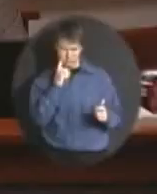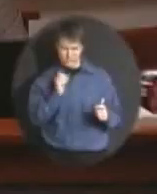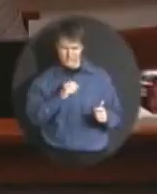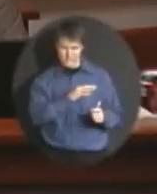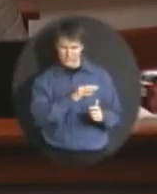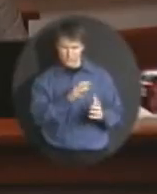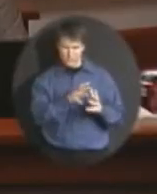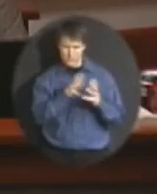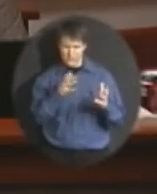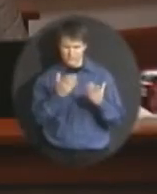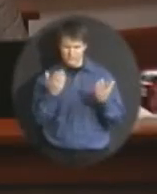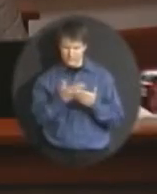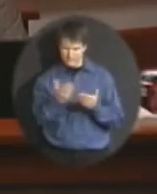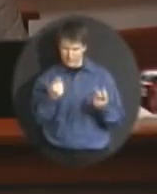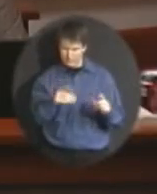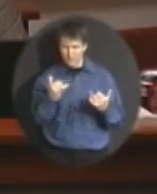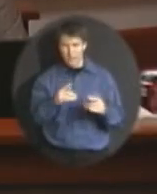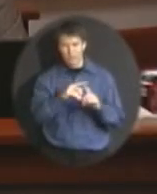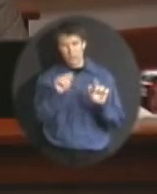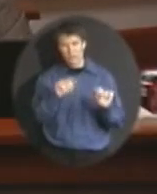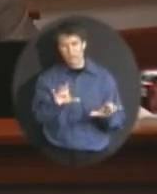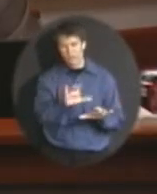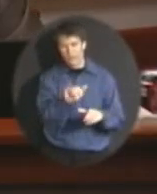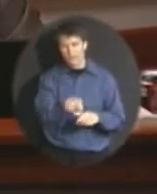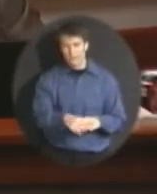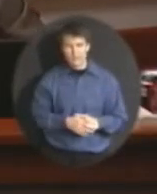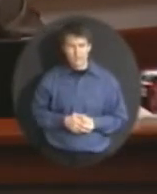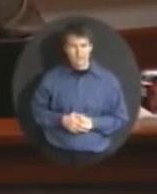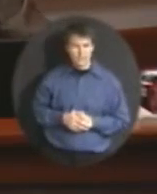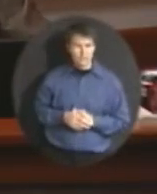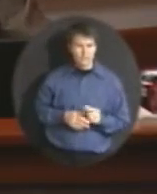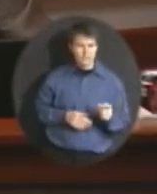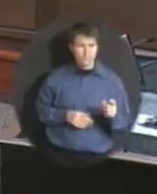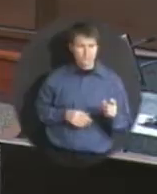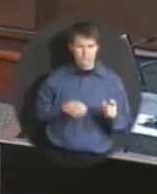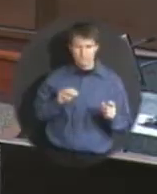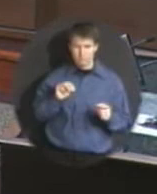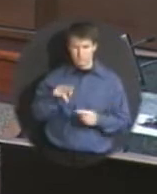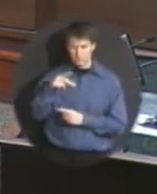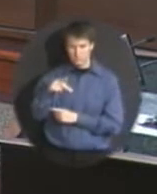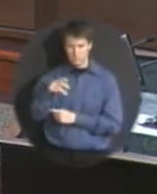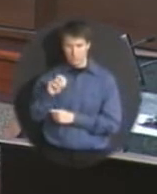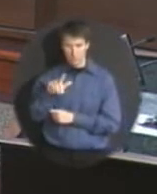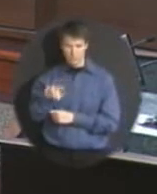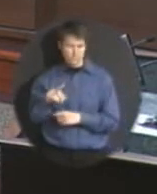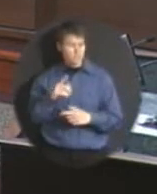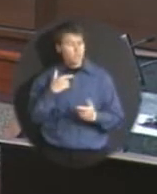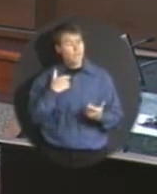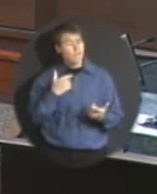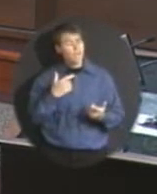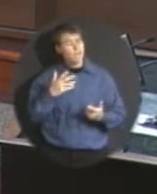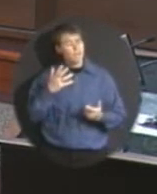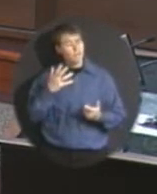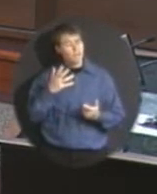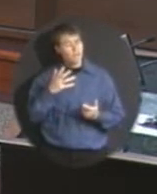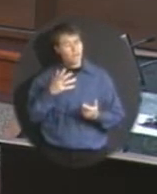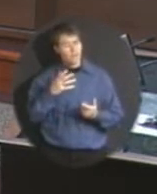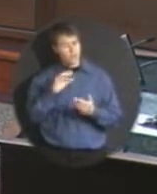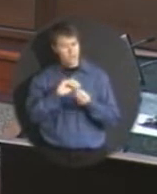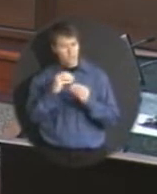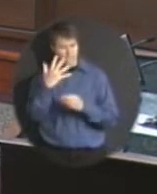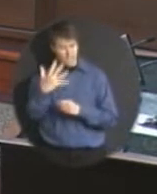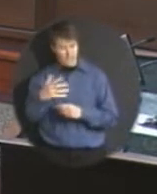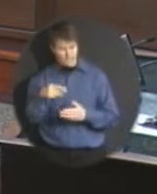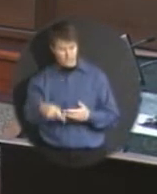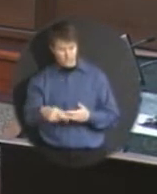with lots of things going on right now, but we can do that. Thank you. Just going along with that, in the item number 5 on